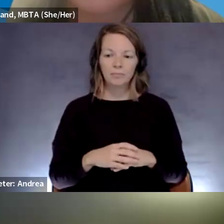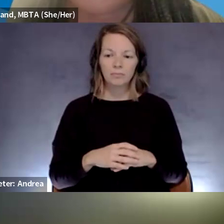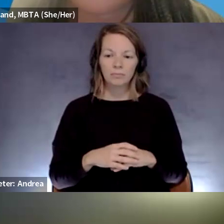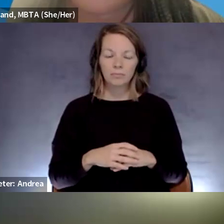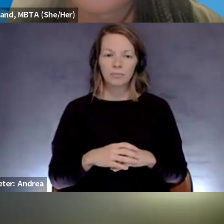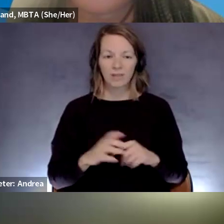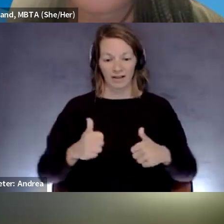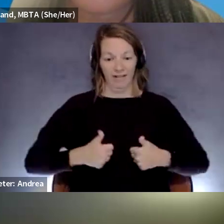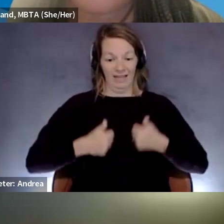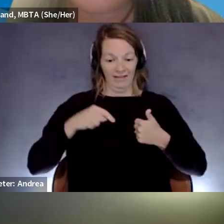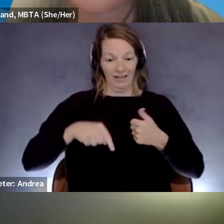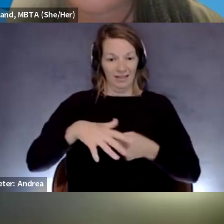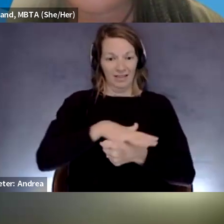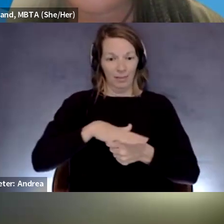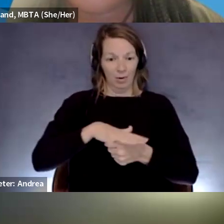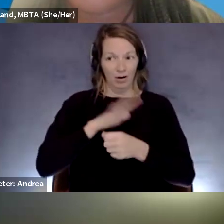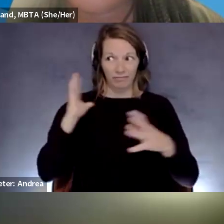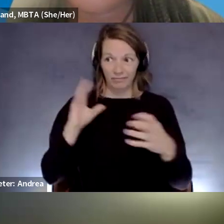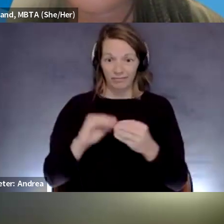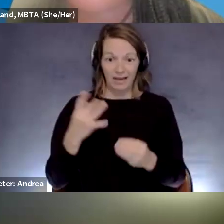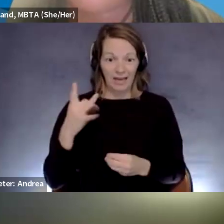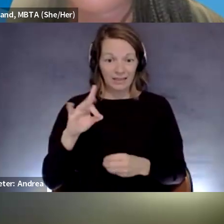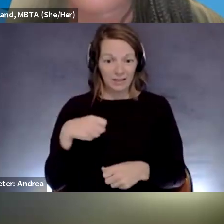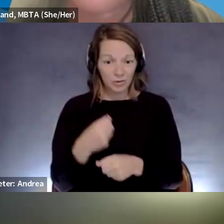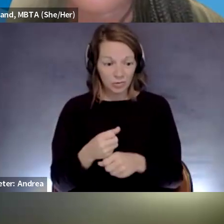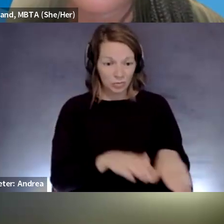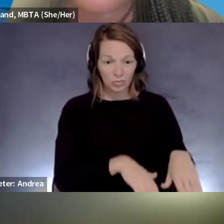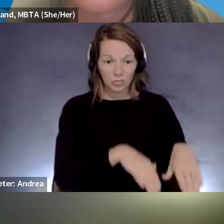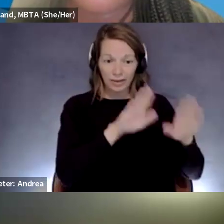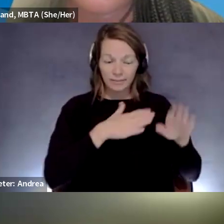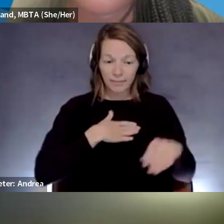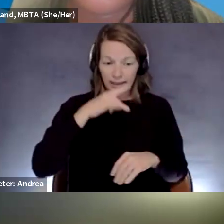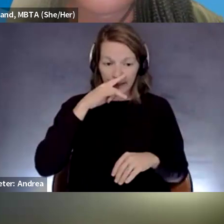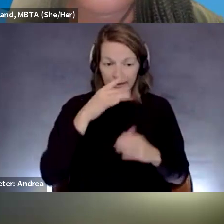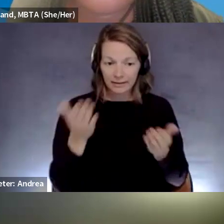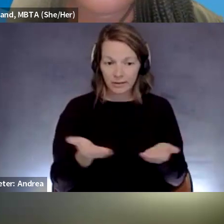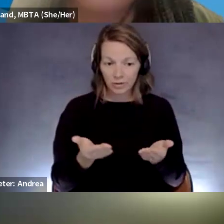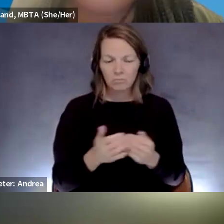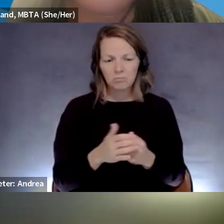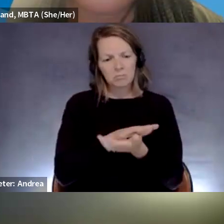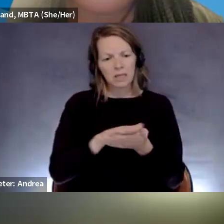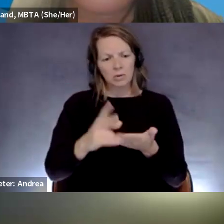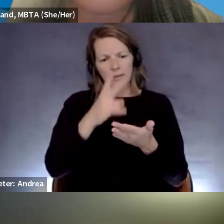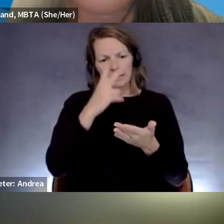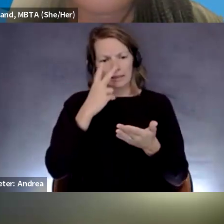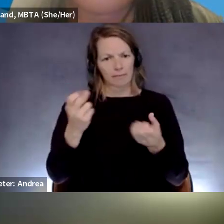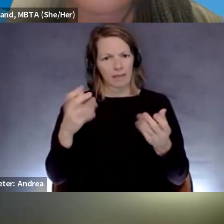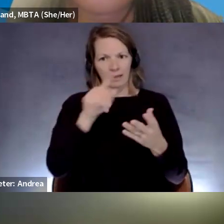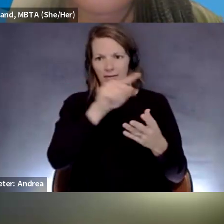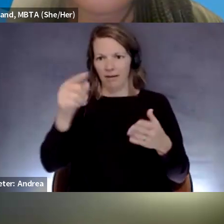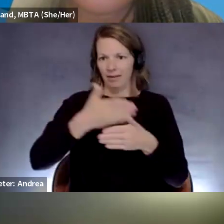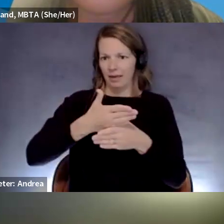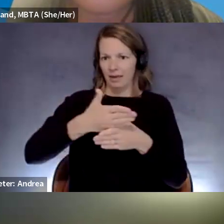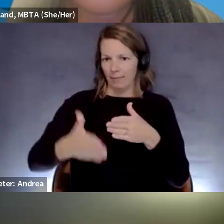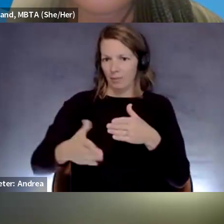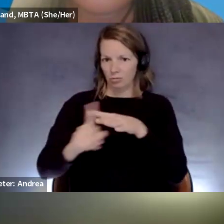I have lived in the neighborhood for 18 years, raised my kids here. It's nice to see many of my neighbors here.